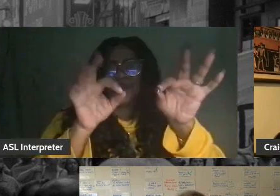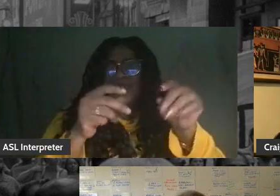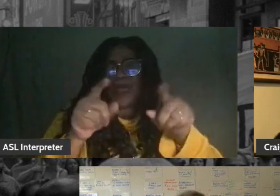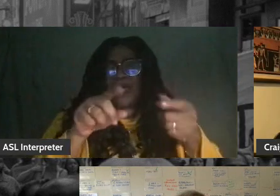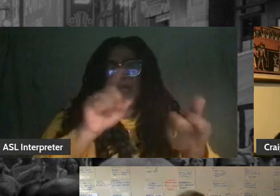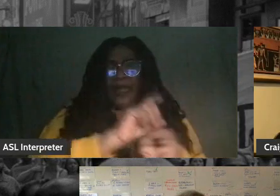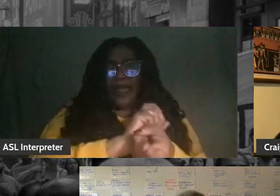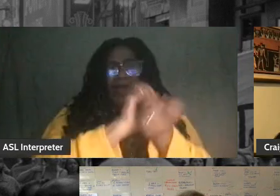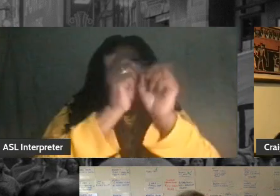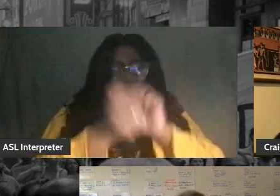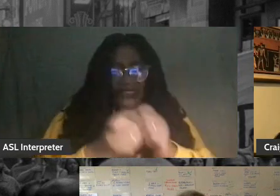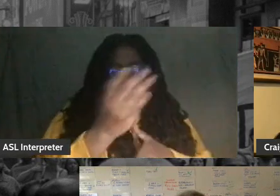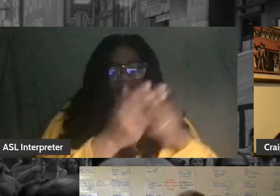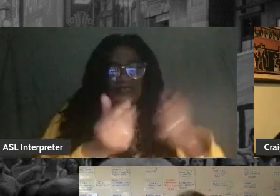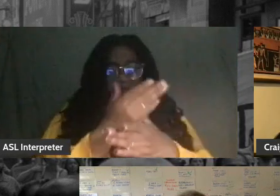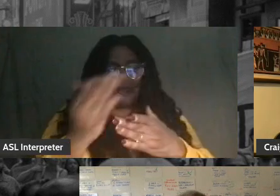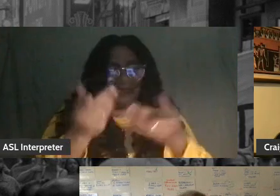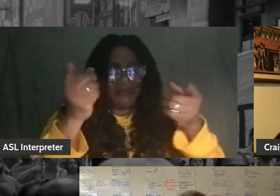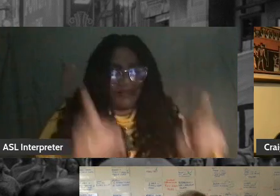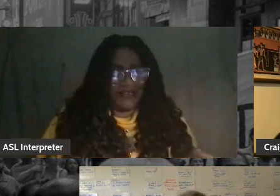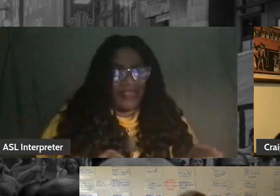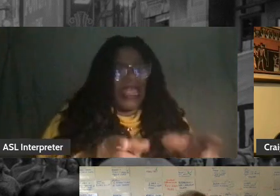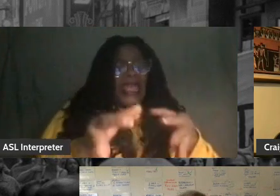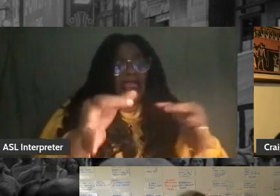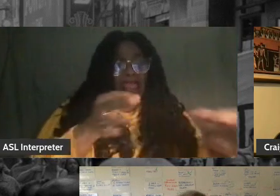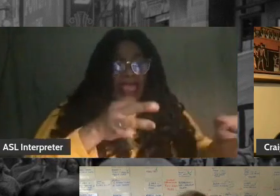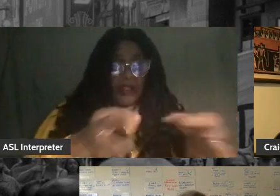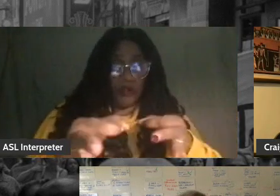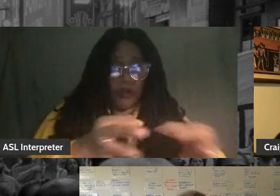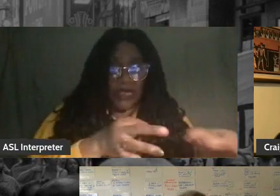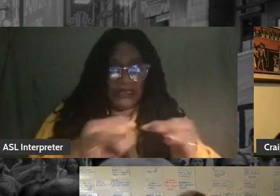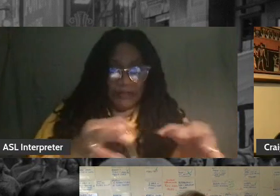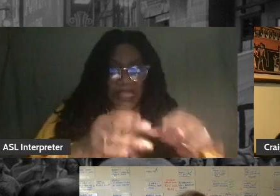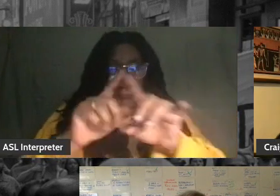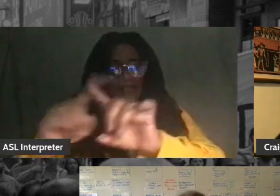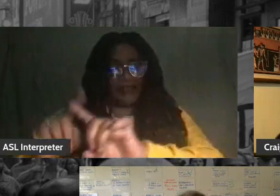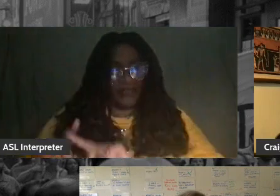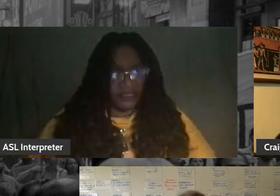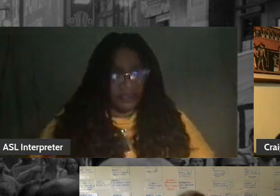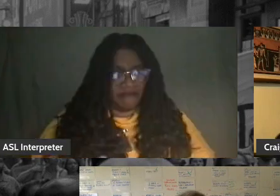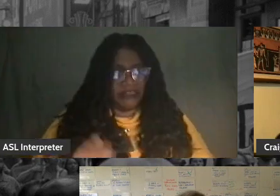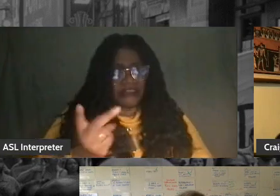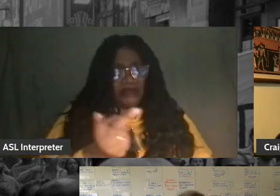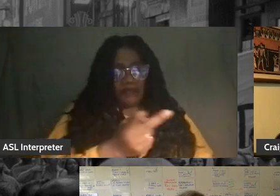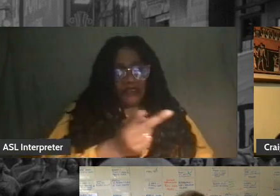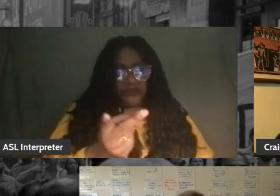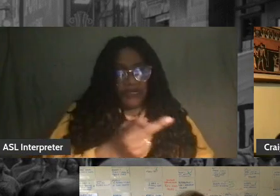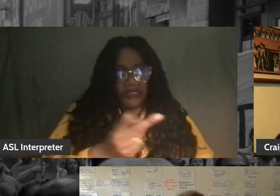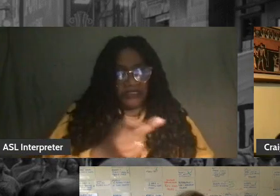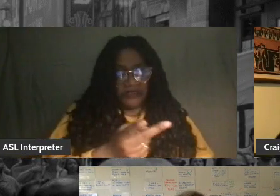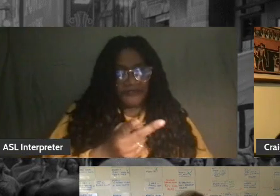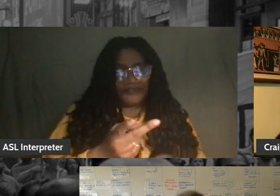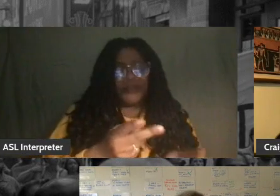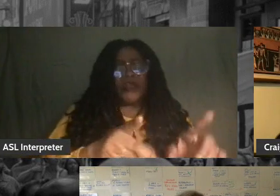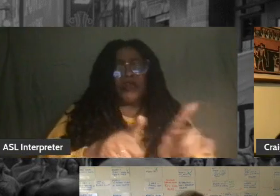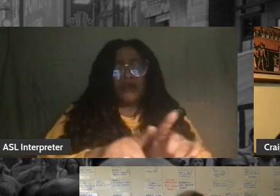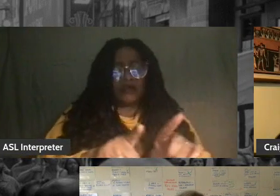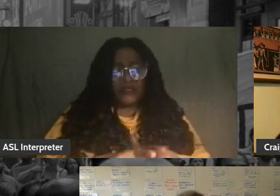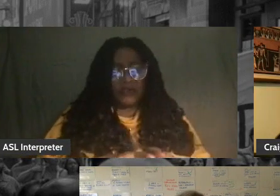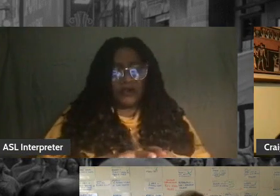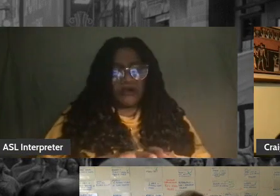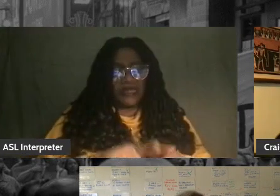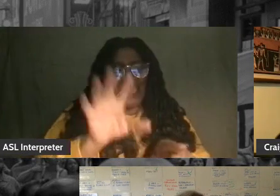Could you briefly just describe what the difference is between the two? And also, sometimes a writer enters into an